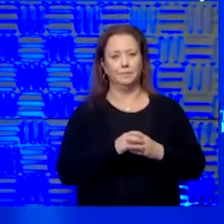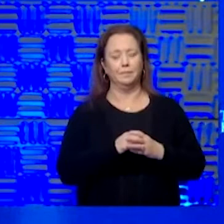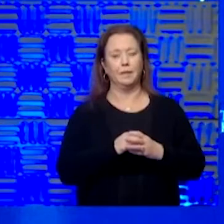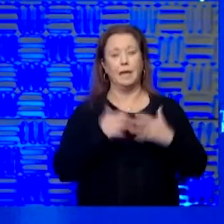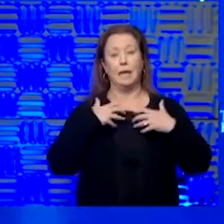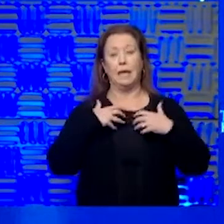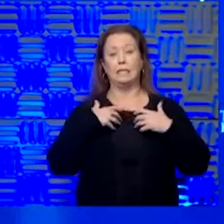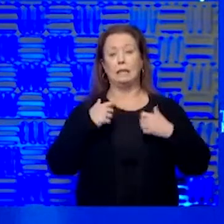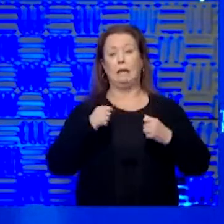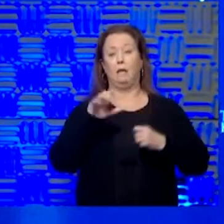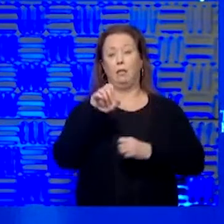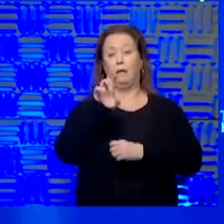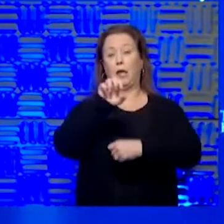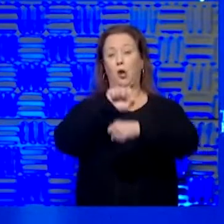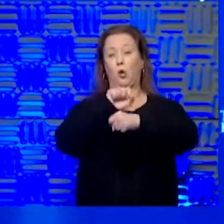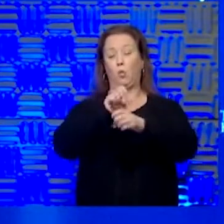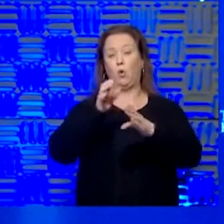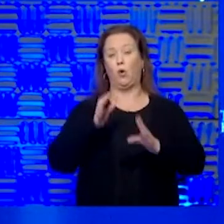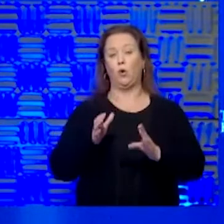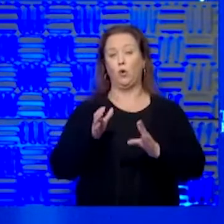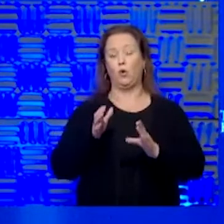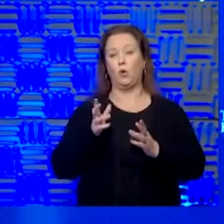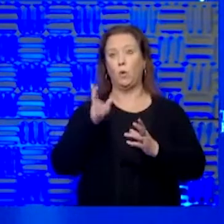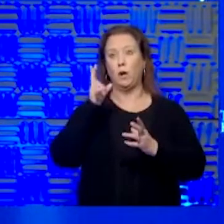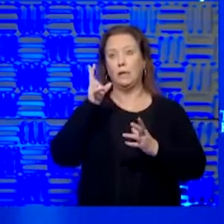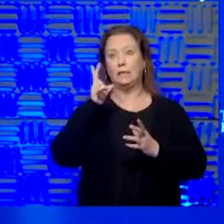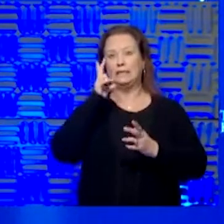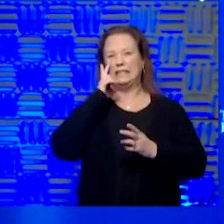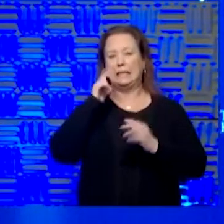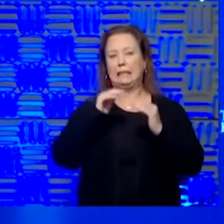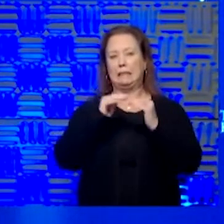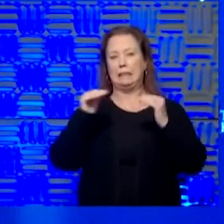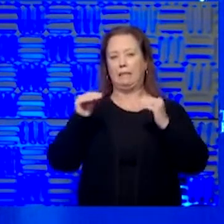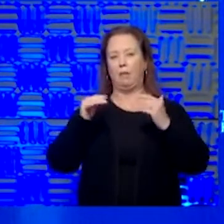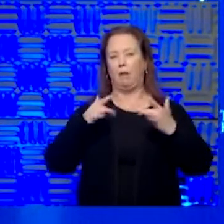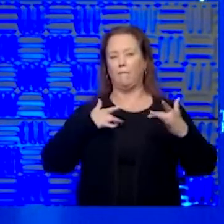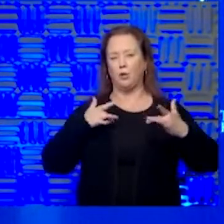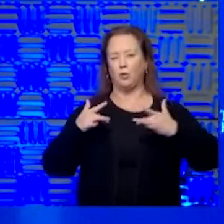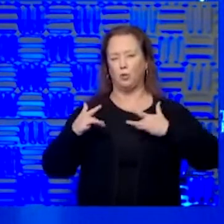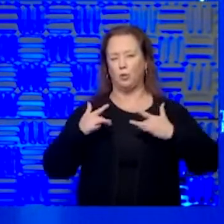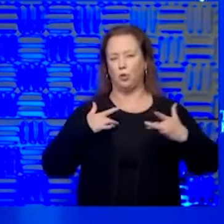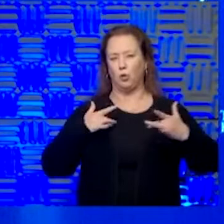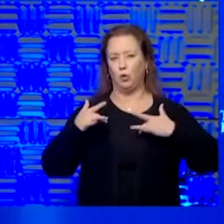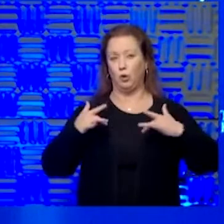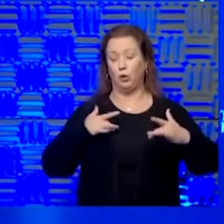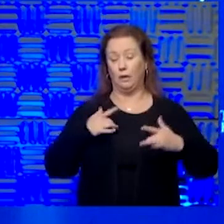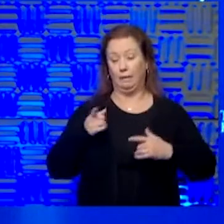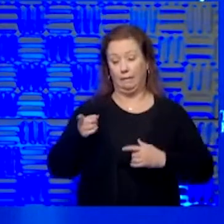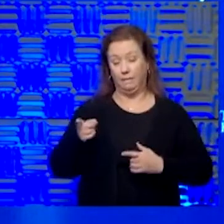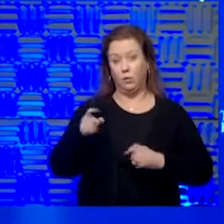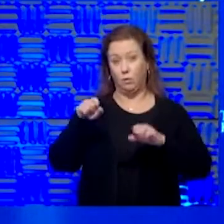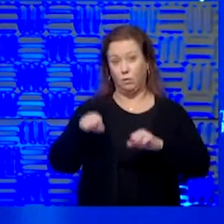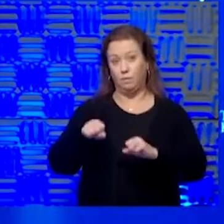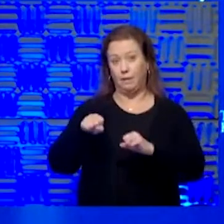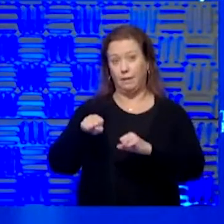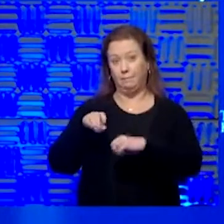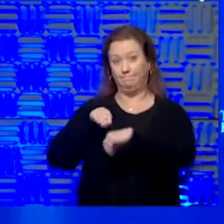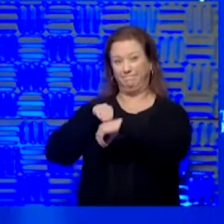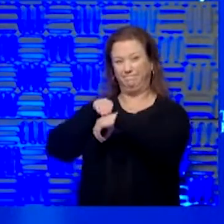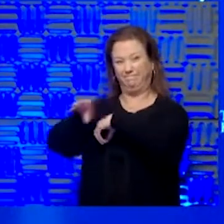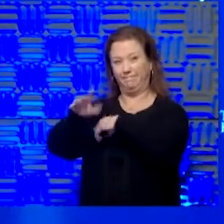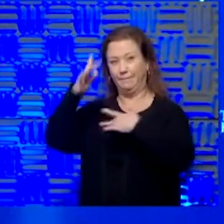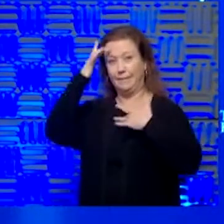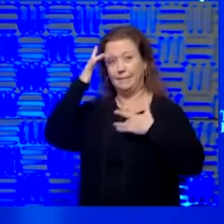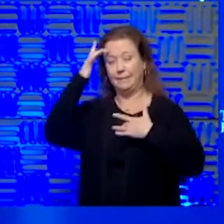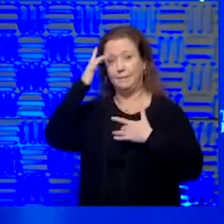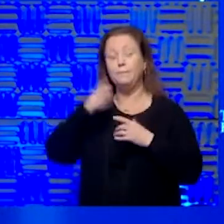As a healthcare worker, we try to look at the degree of concern that we have about whether or not you could be infected.